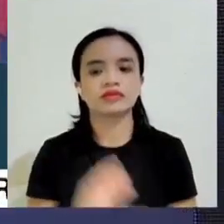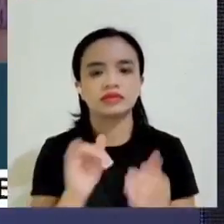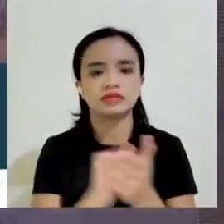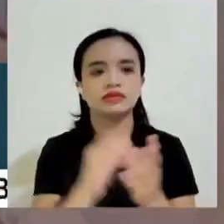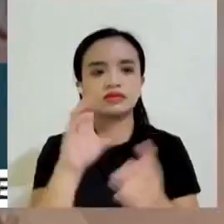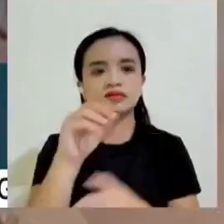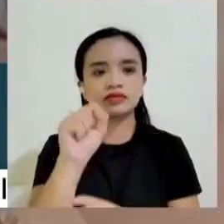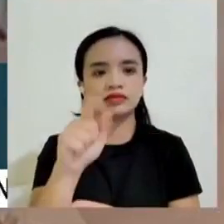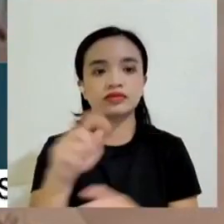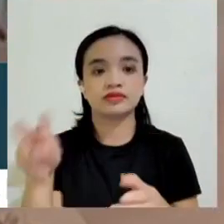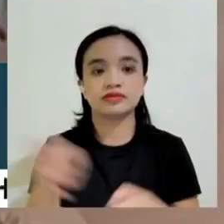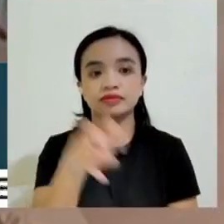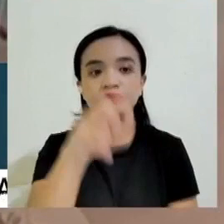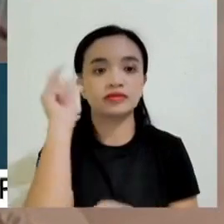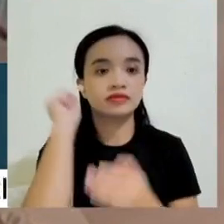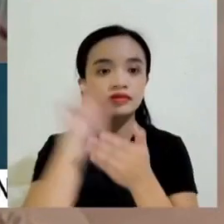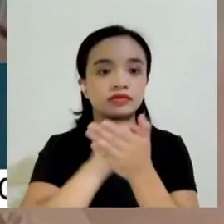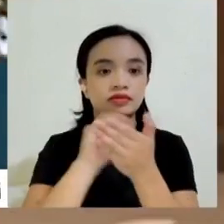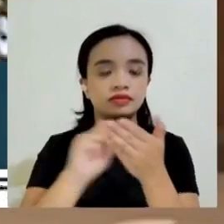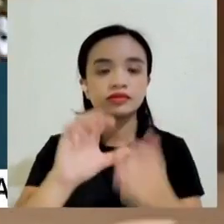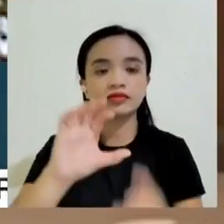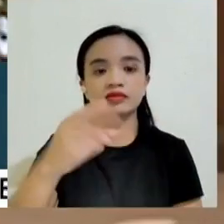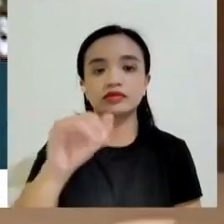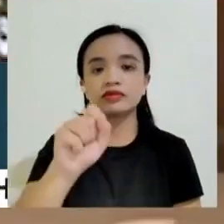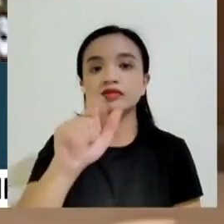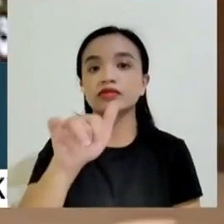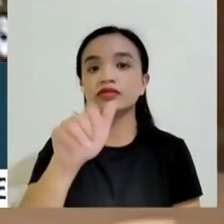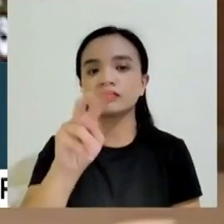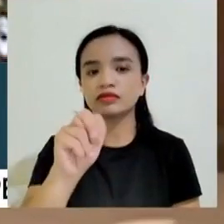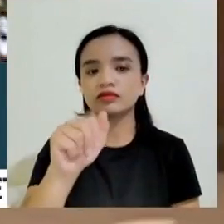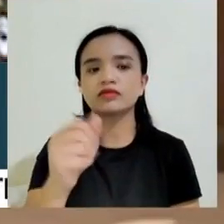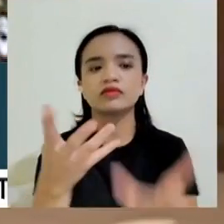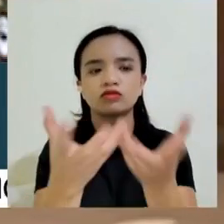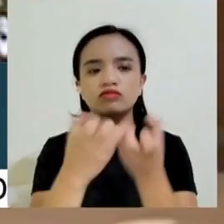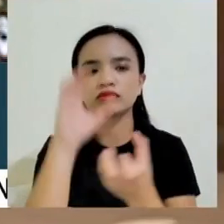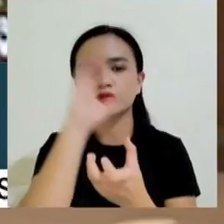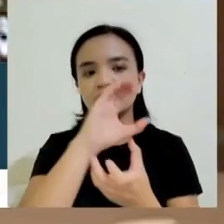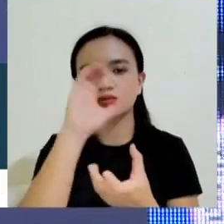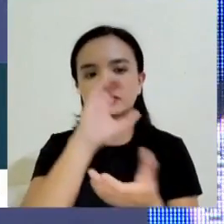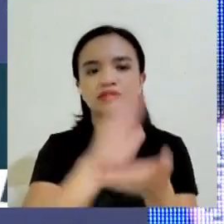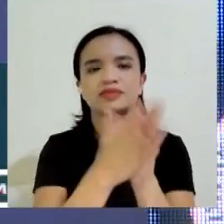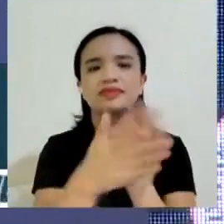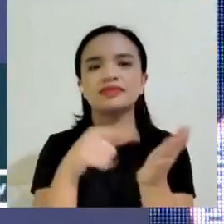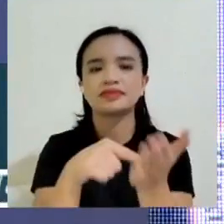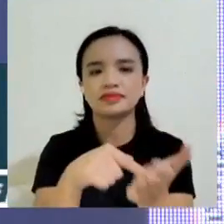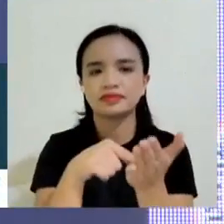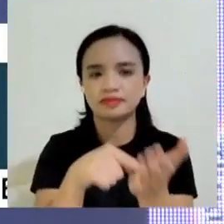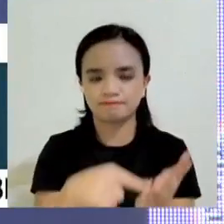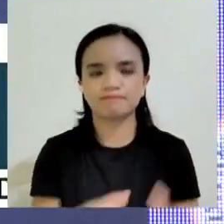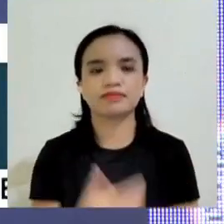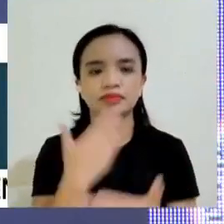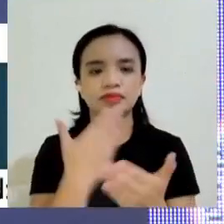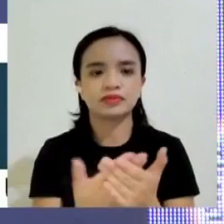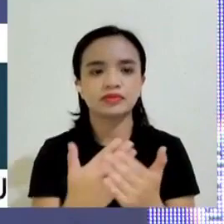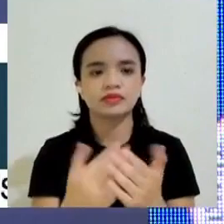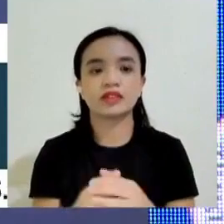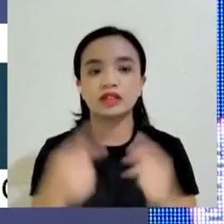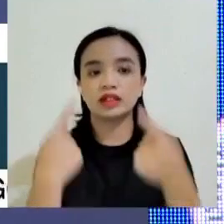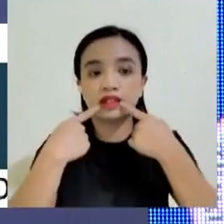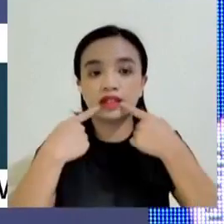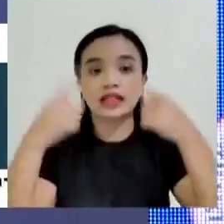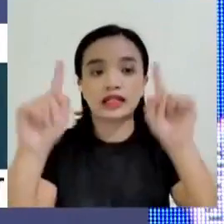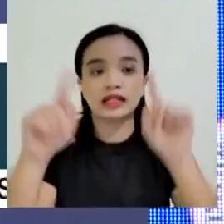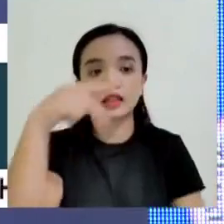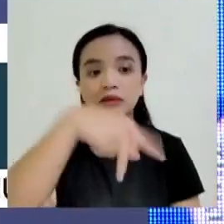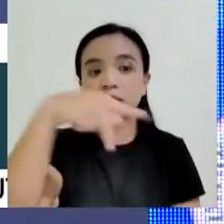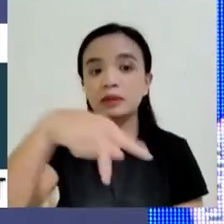Garcia Frasco also wants the Cebu Airport model to be emulated. The success of the PPP model in